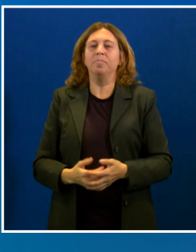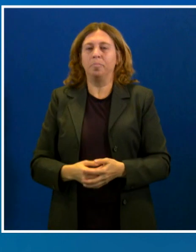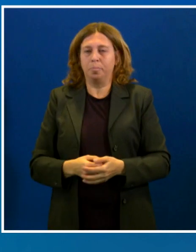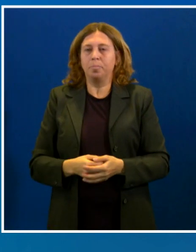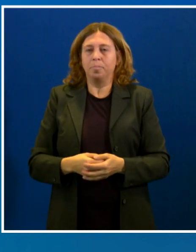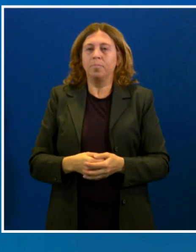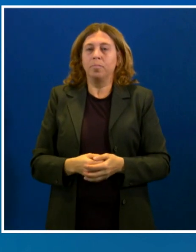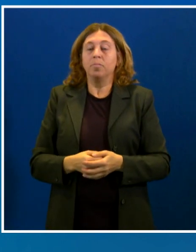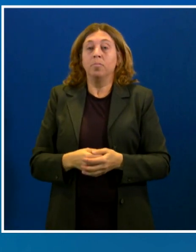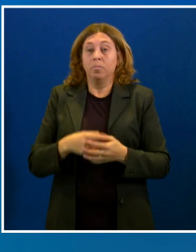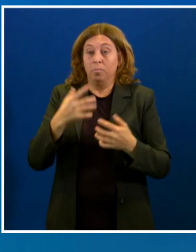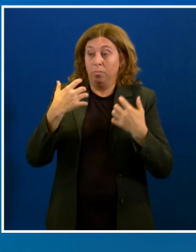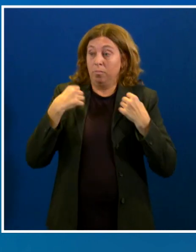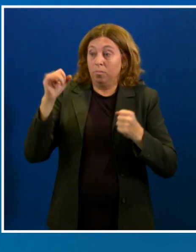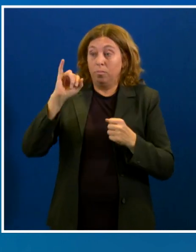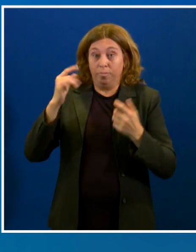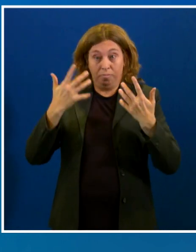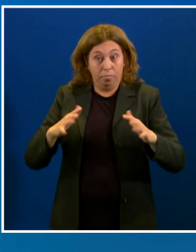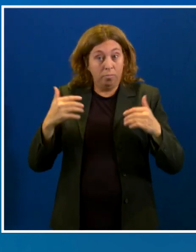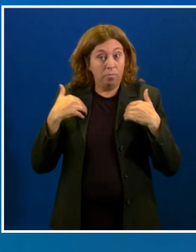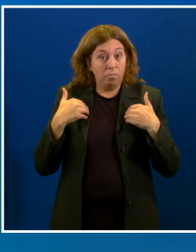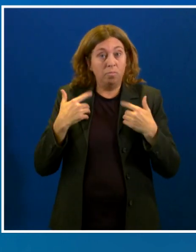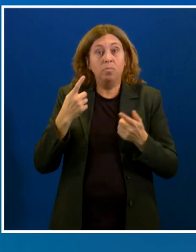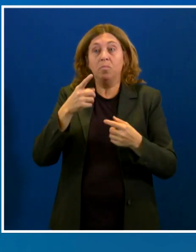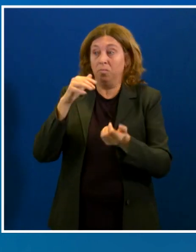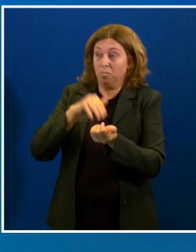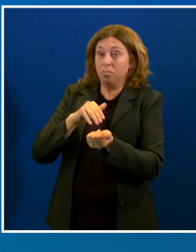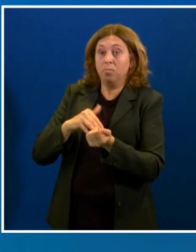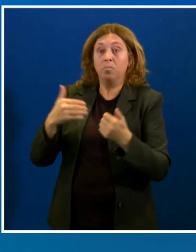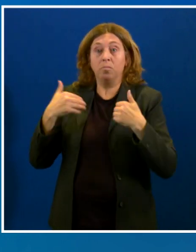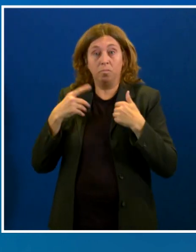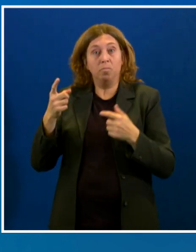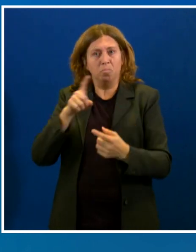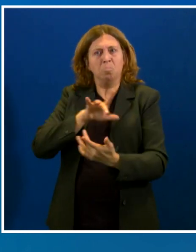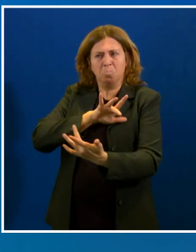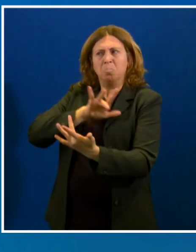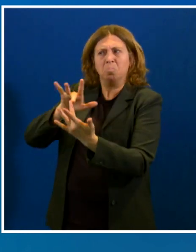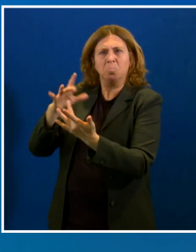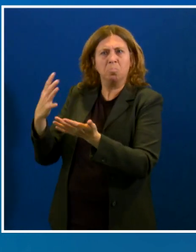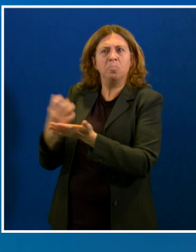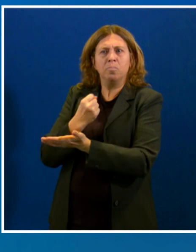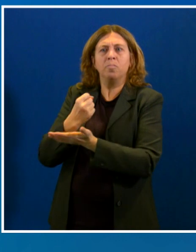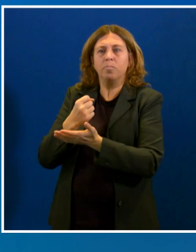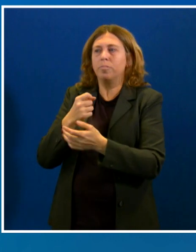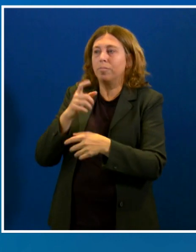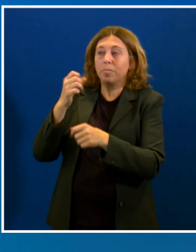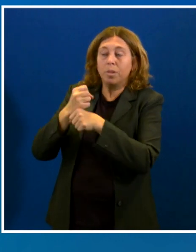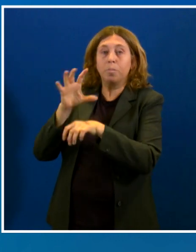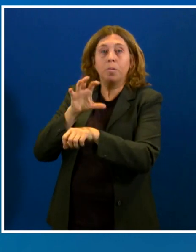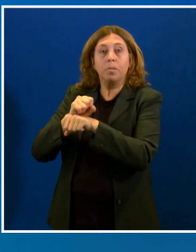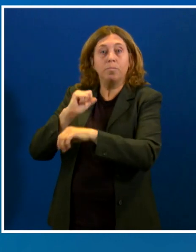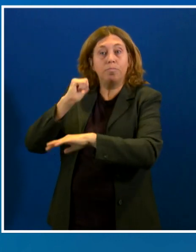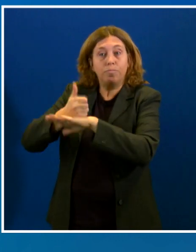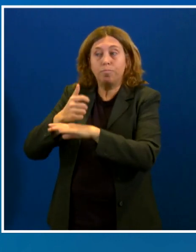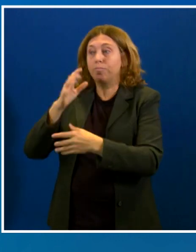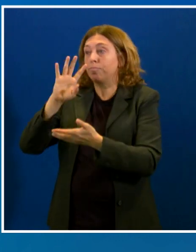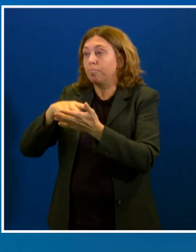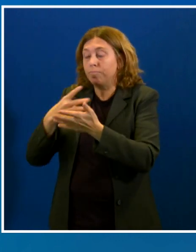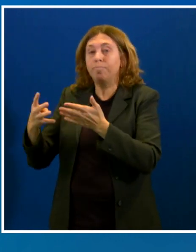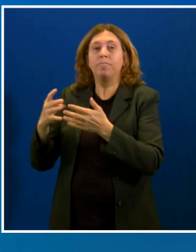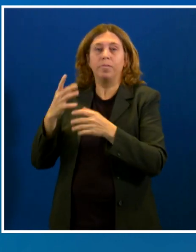healthcare provider, you can contact them directly about how to make an appointment for the vaccine. We're pleased to share